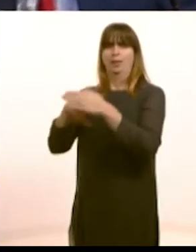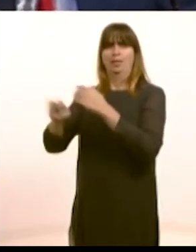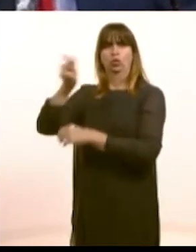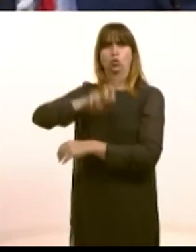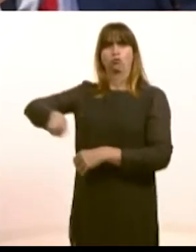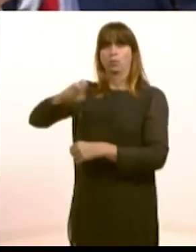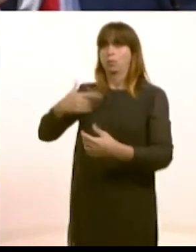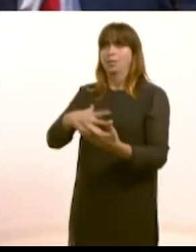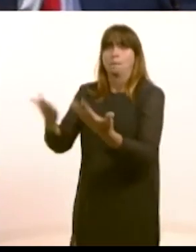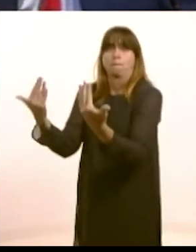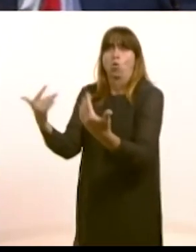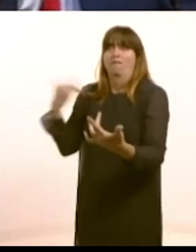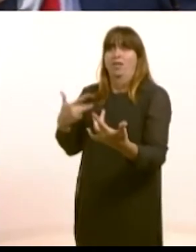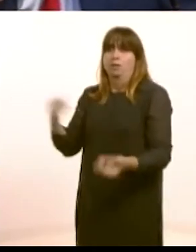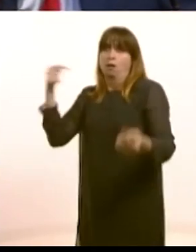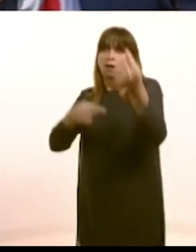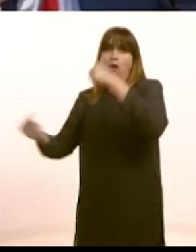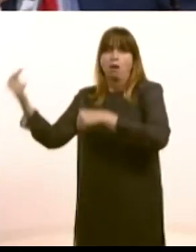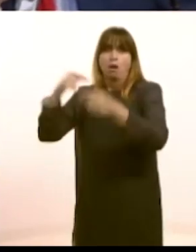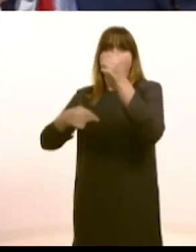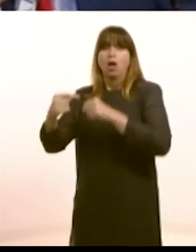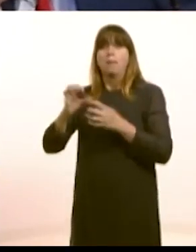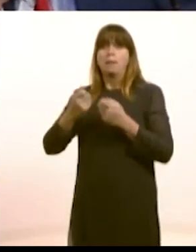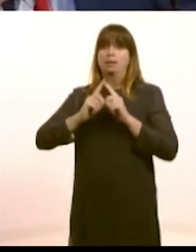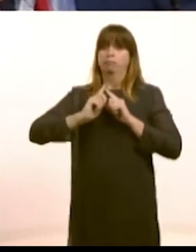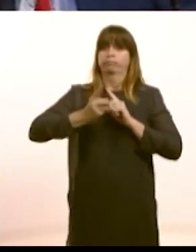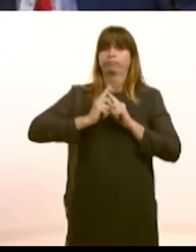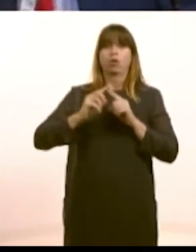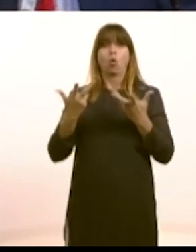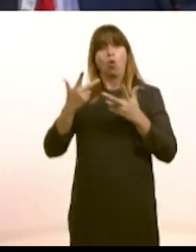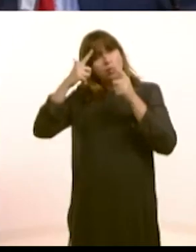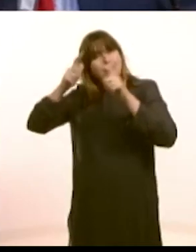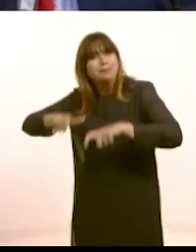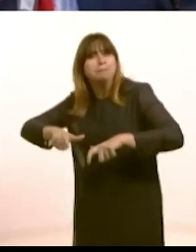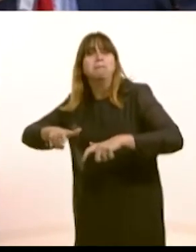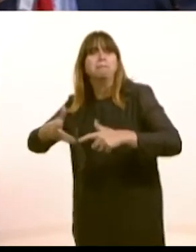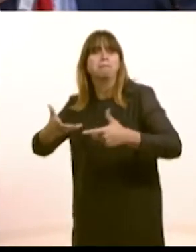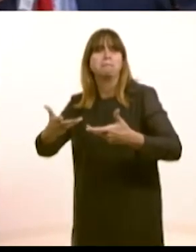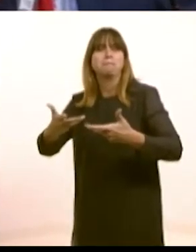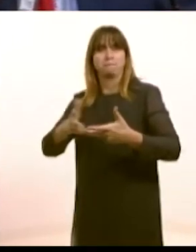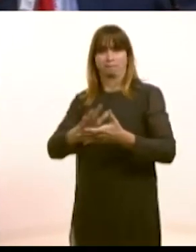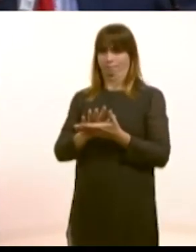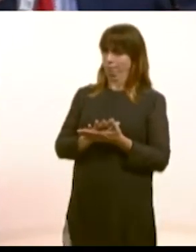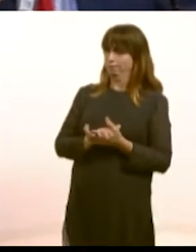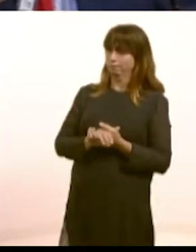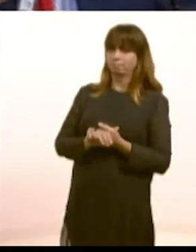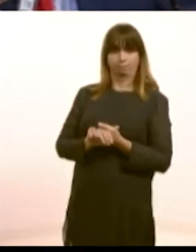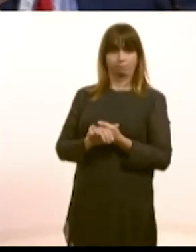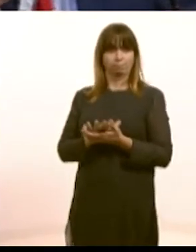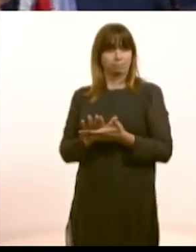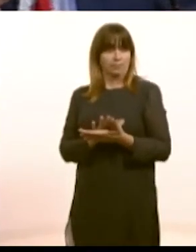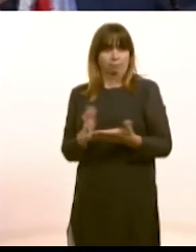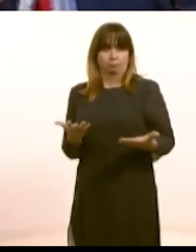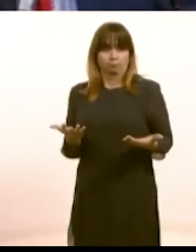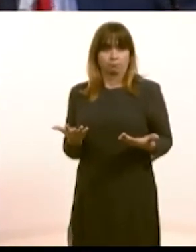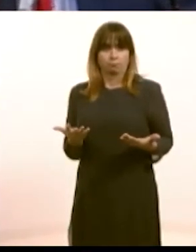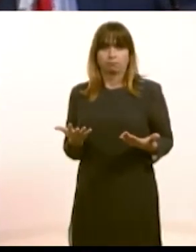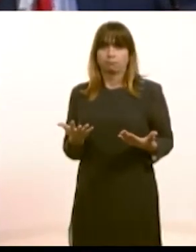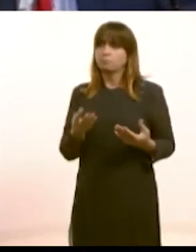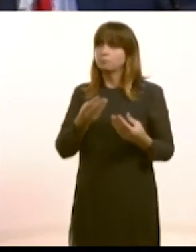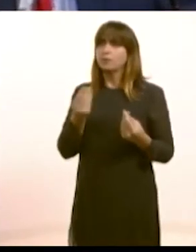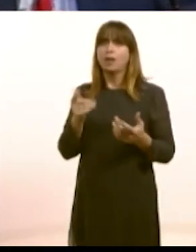number of visitors, both day and overnight, to all parts of Wales, so that those who don't have the good fortune of living here can